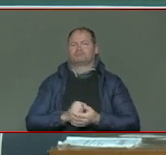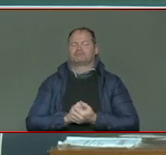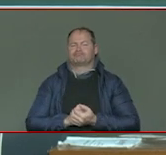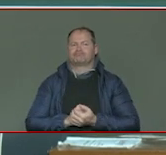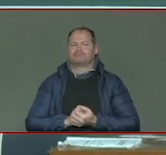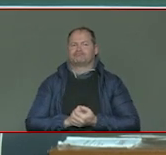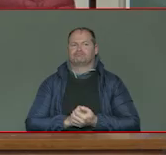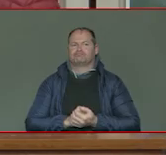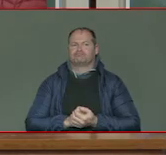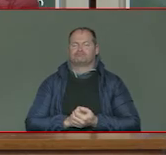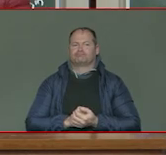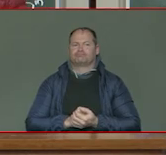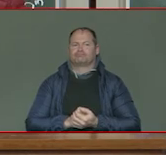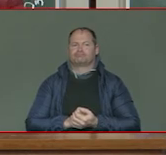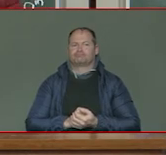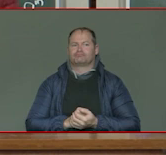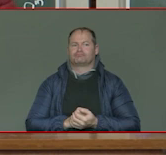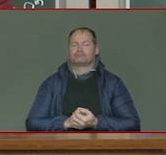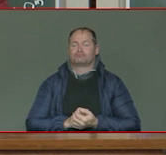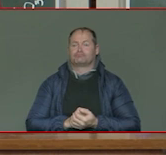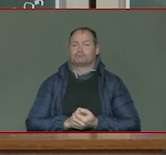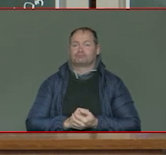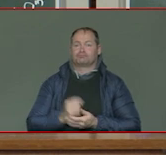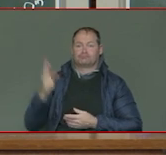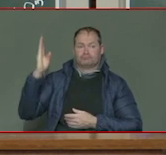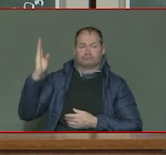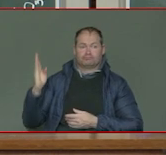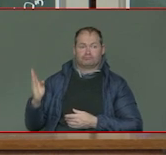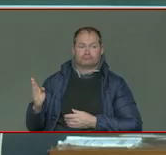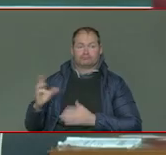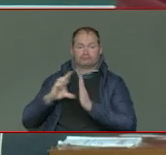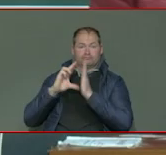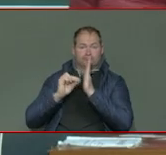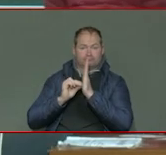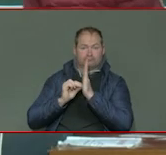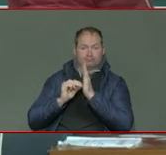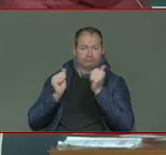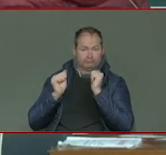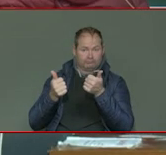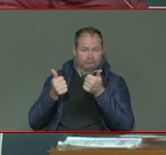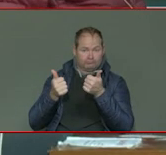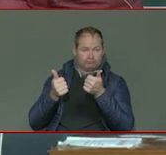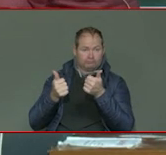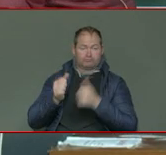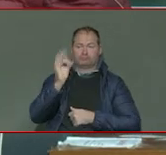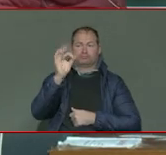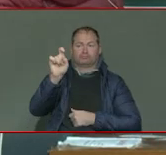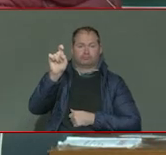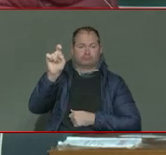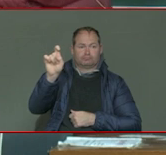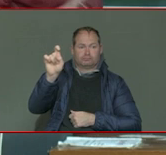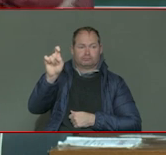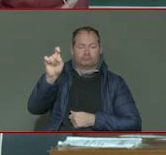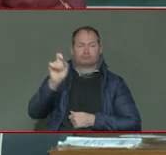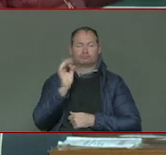quickly have a look at this. Are you all happy with this notation? If fx is the expression, f prime